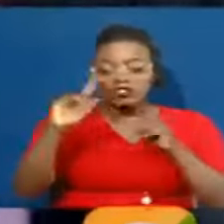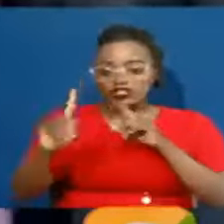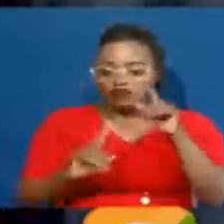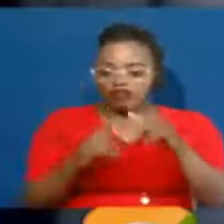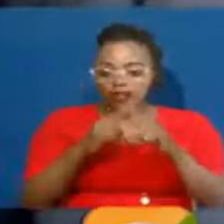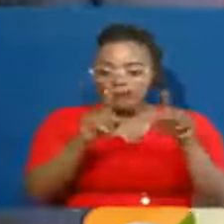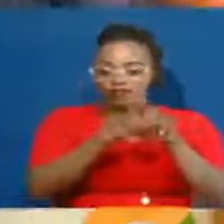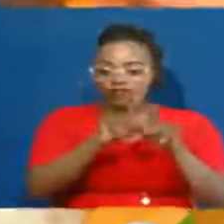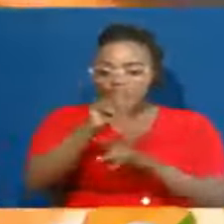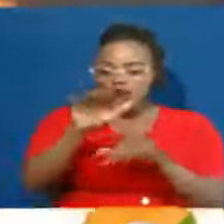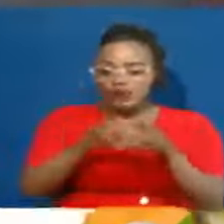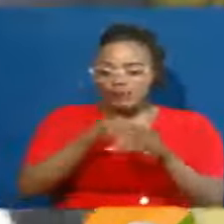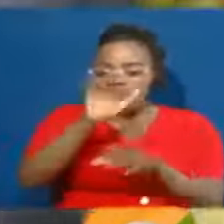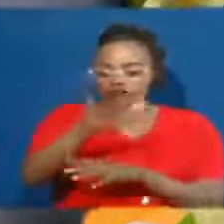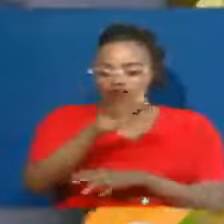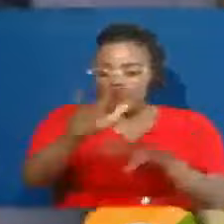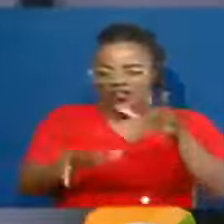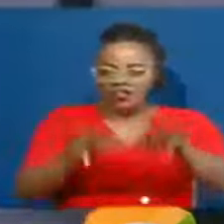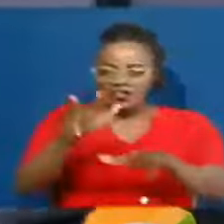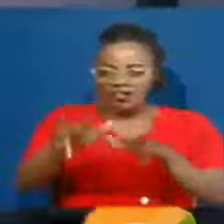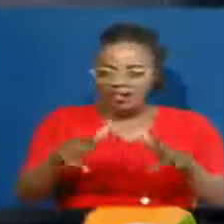out. But one member of Parliament, Kirinyaga,